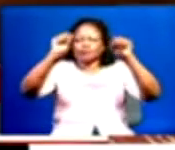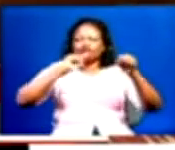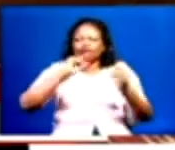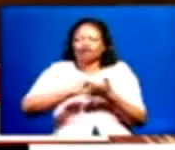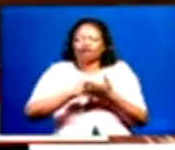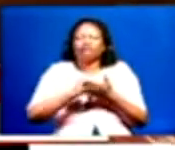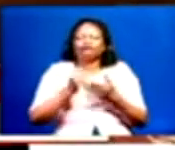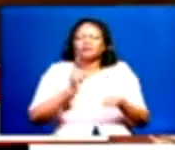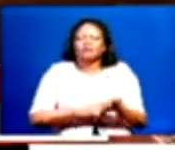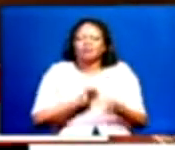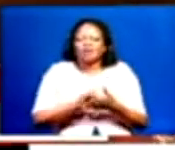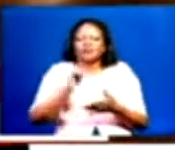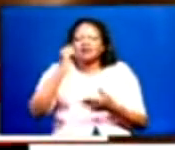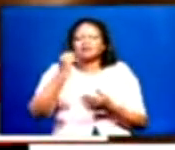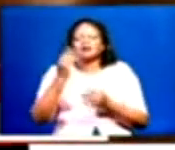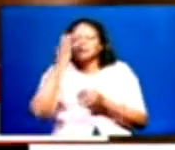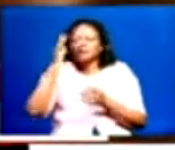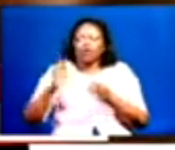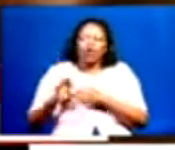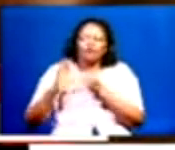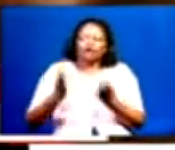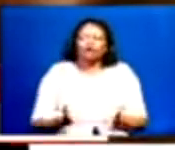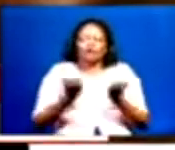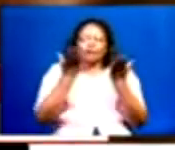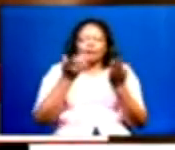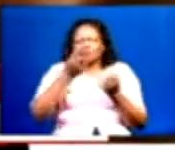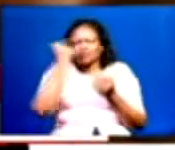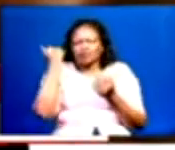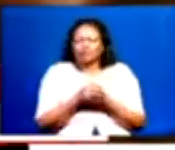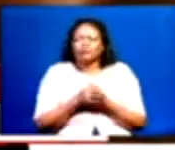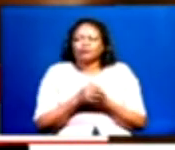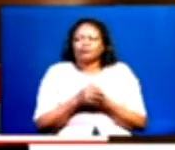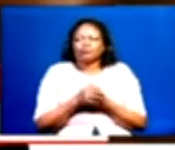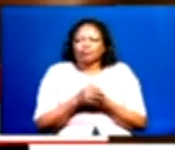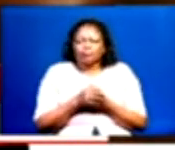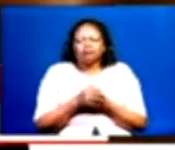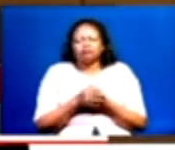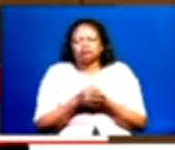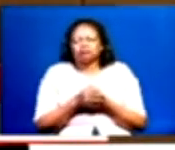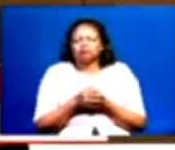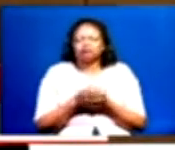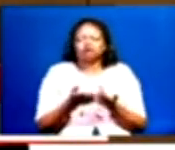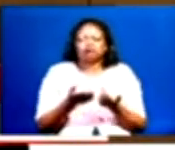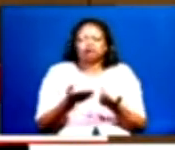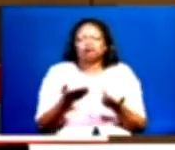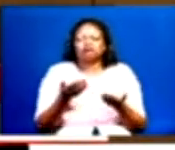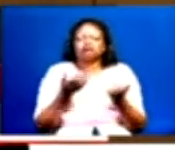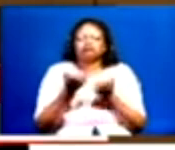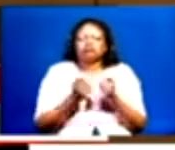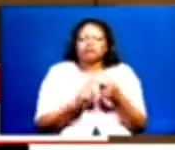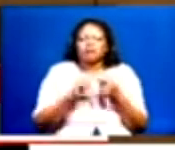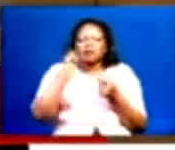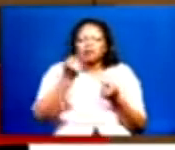was time Kenya-Israel cooperation was enhanced due to the subpar trade volumes. Today, Kenyan exports to